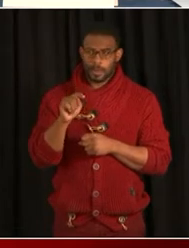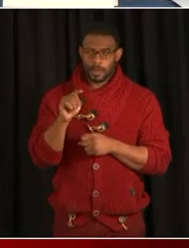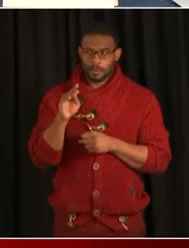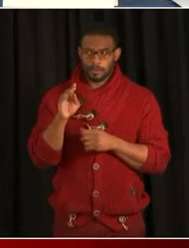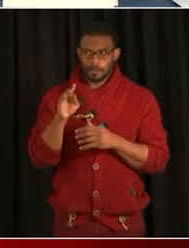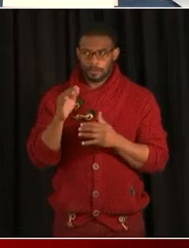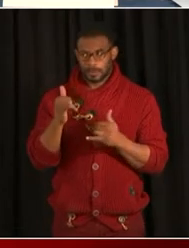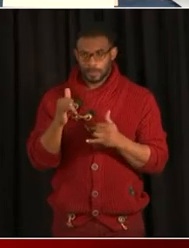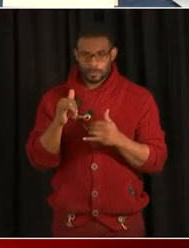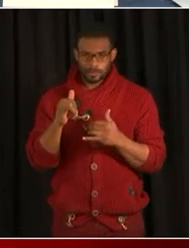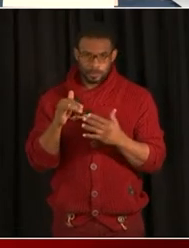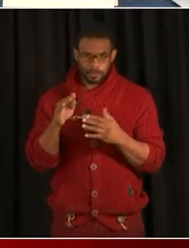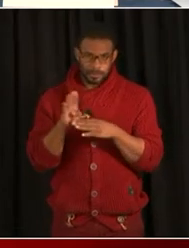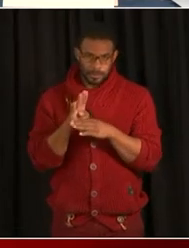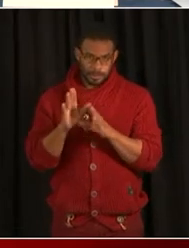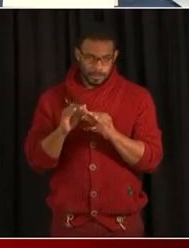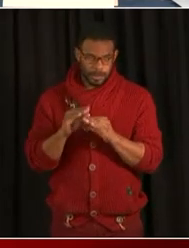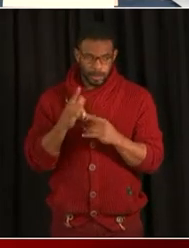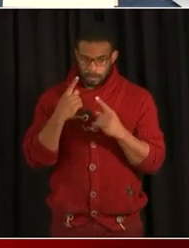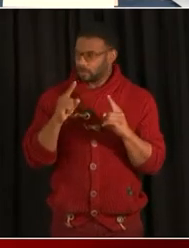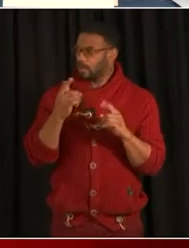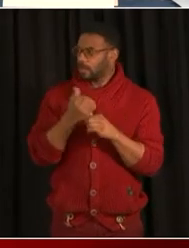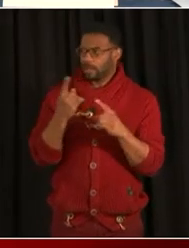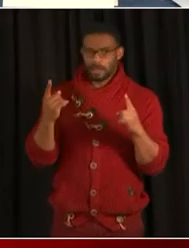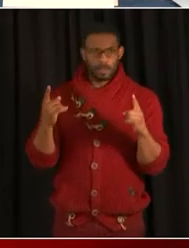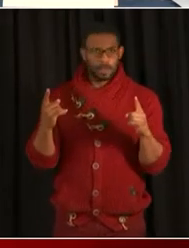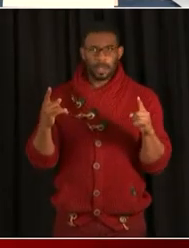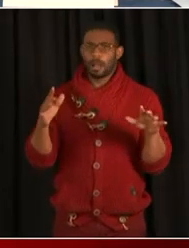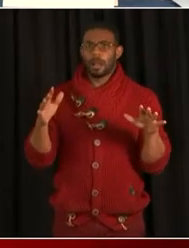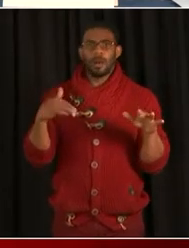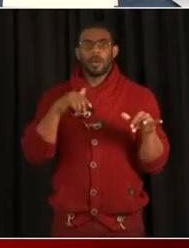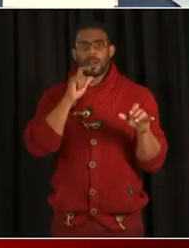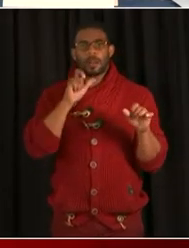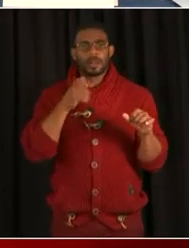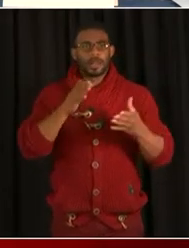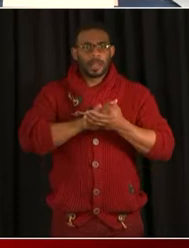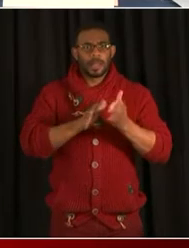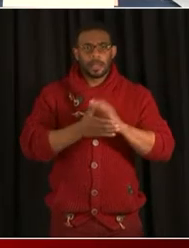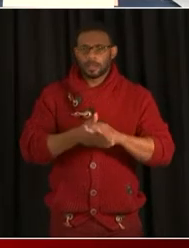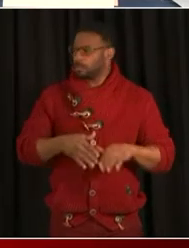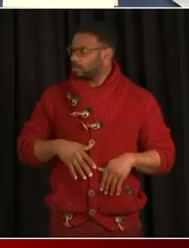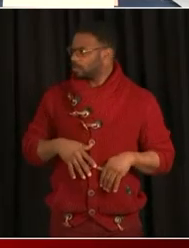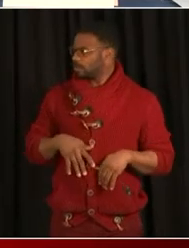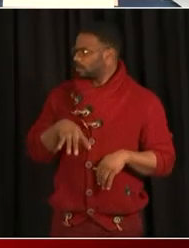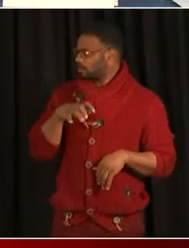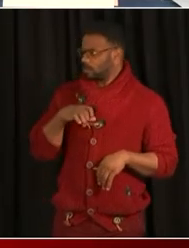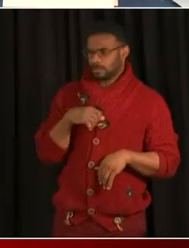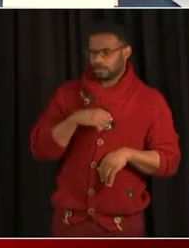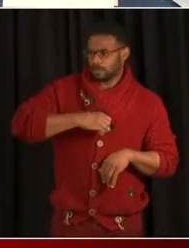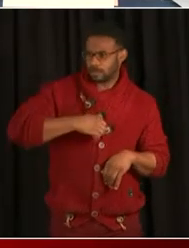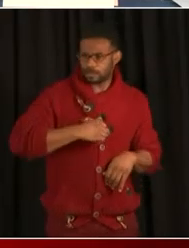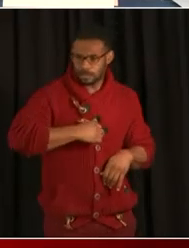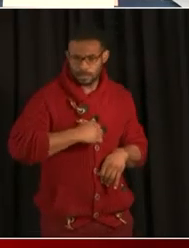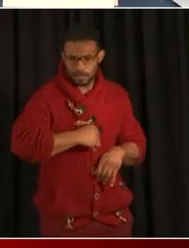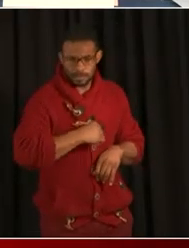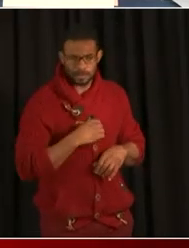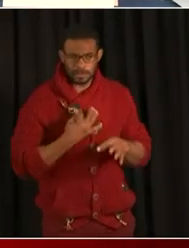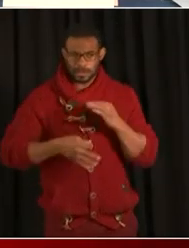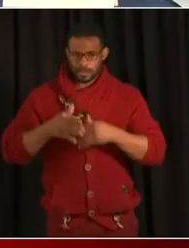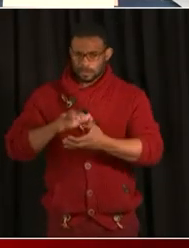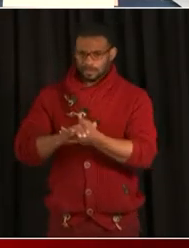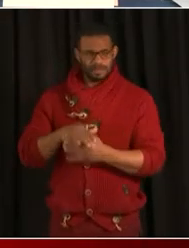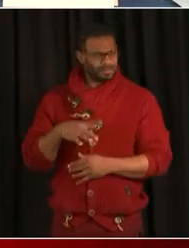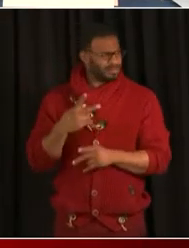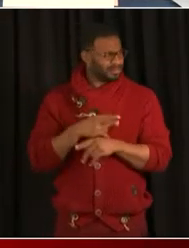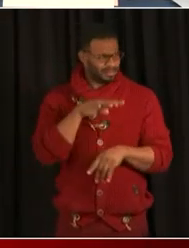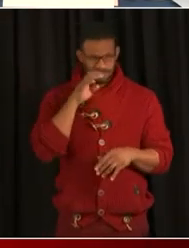a Biz Now breakfast meeting, and it would all of a sudden everyone was going, oh, we're not supposed to shake hands, and they're doing elbow bumps for the first time and trying to